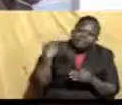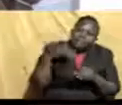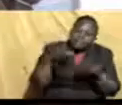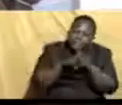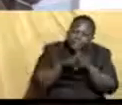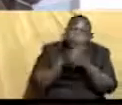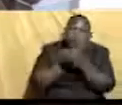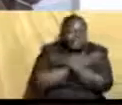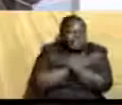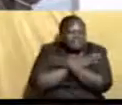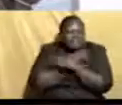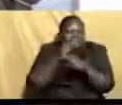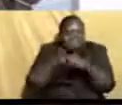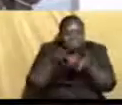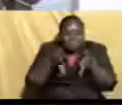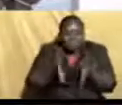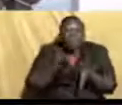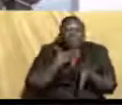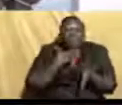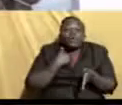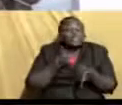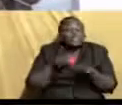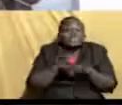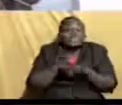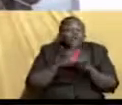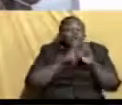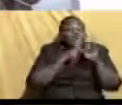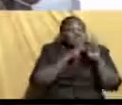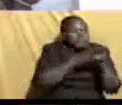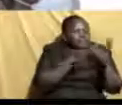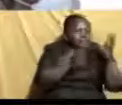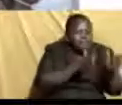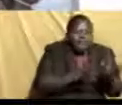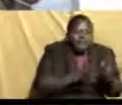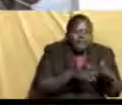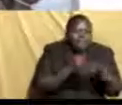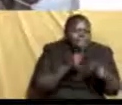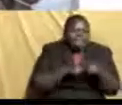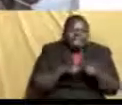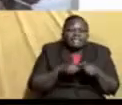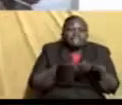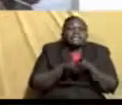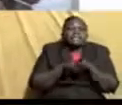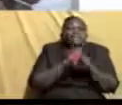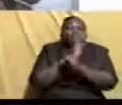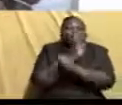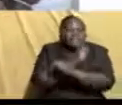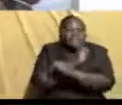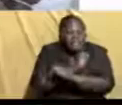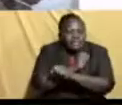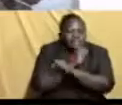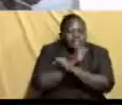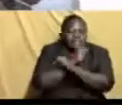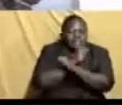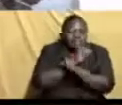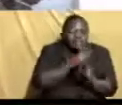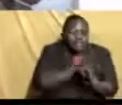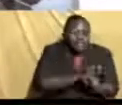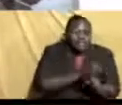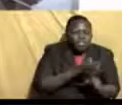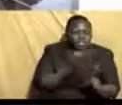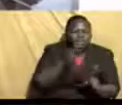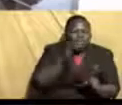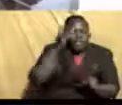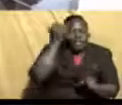court. So it's not a concept that is unheard of or that promotes impunity, but it more protects the sanctity, one, of the